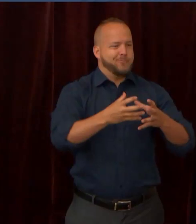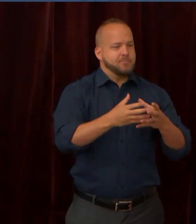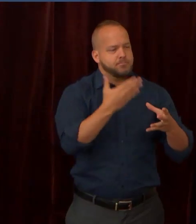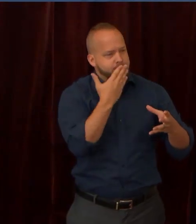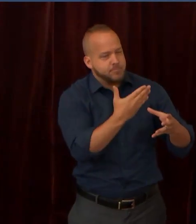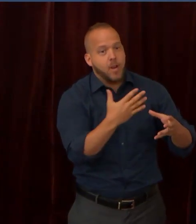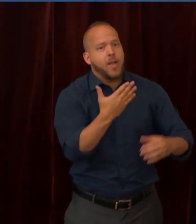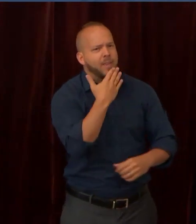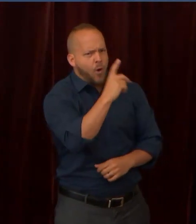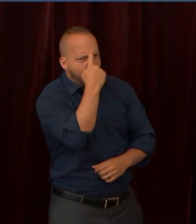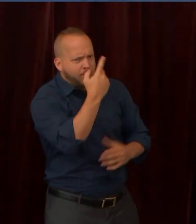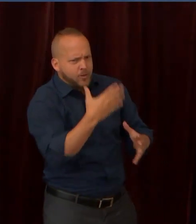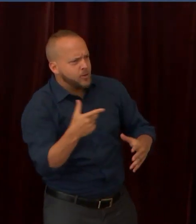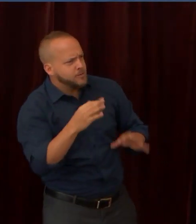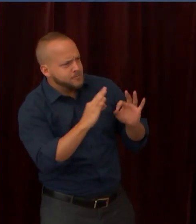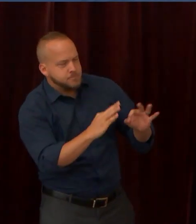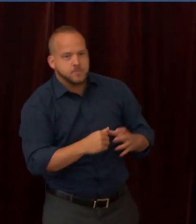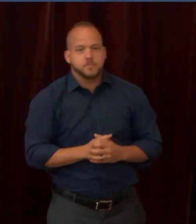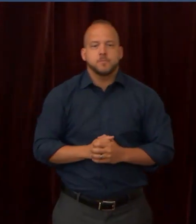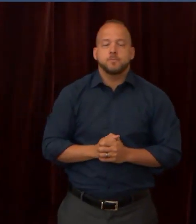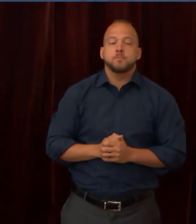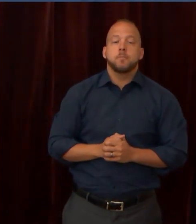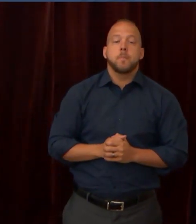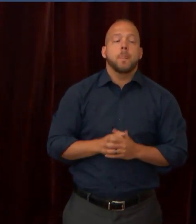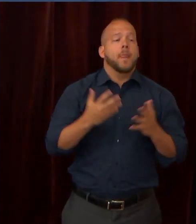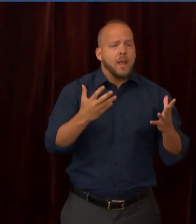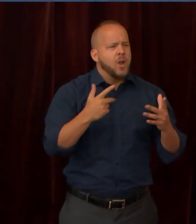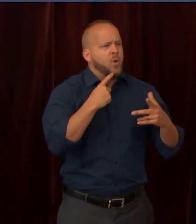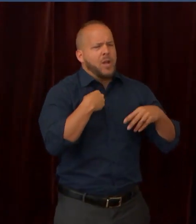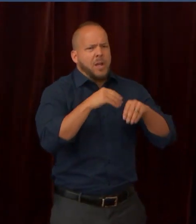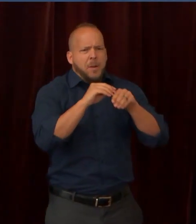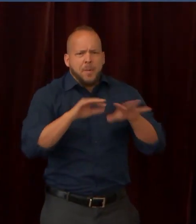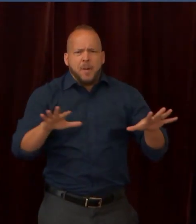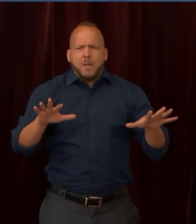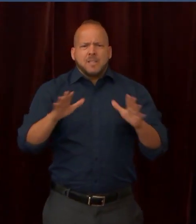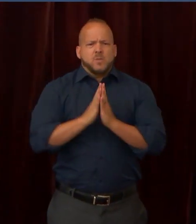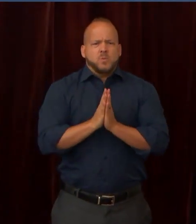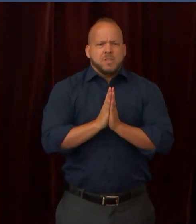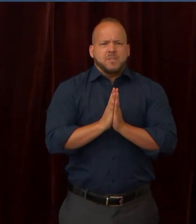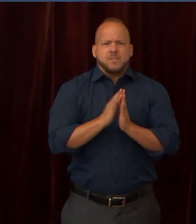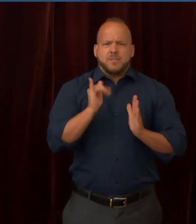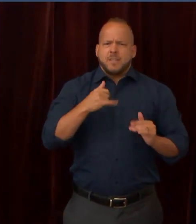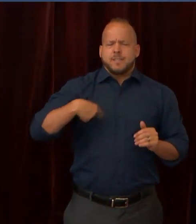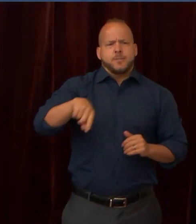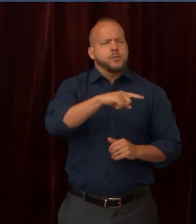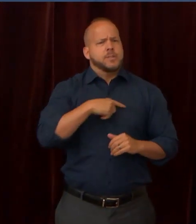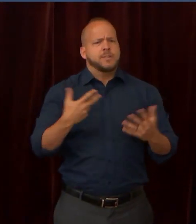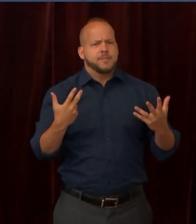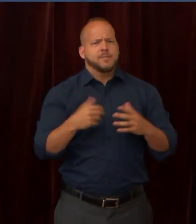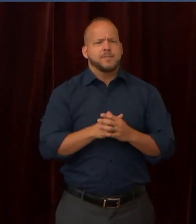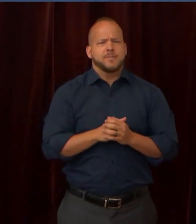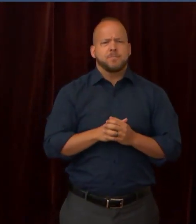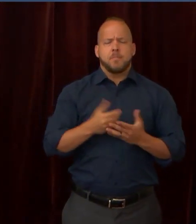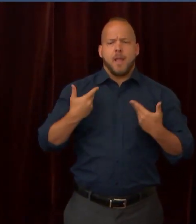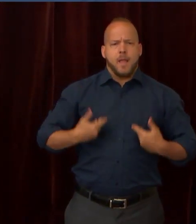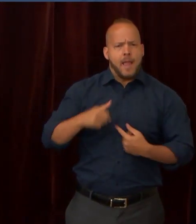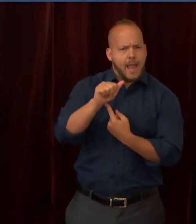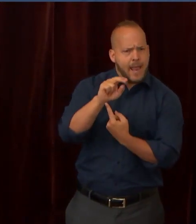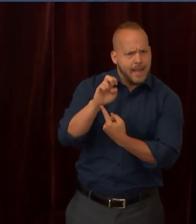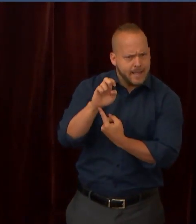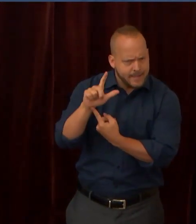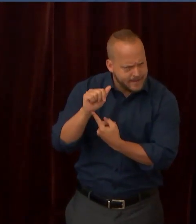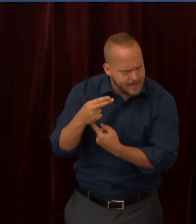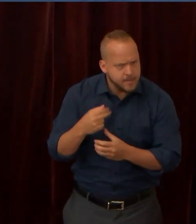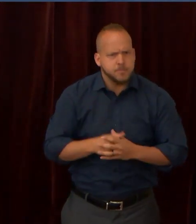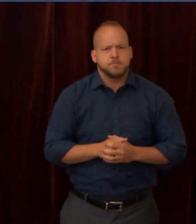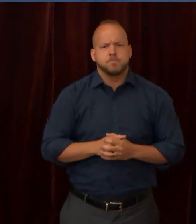assalamu alaikum, peace be upon everybody. My name is Aniela Afzali, and I'm with the Muslim Association of Puget Sound, or MAPS, and